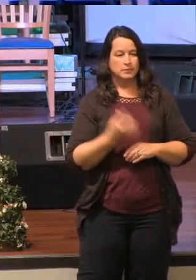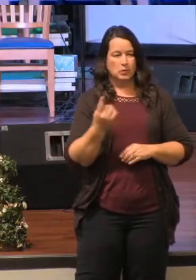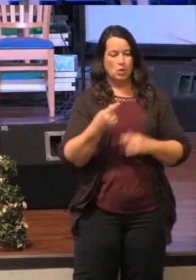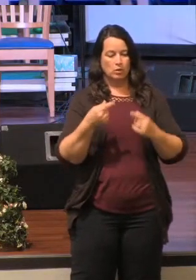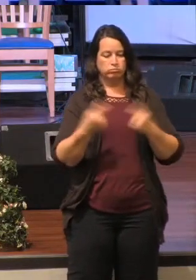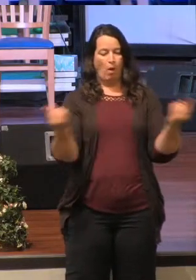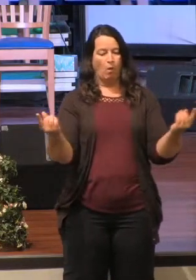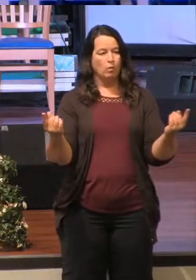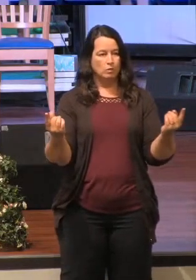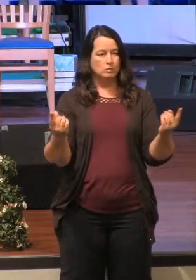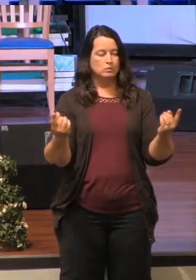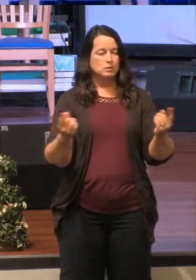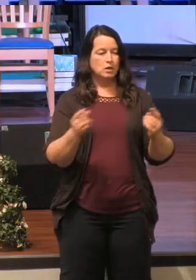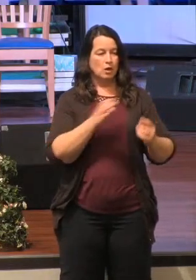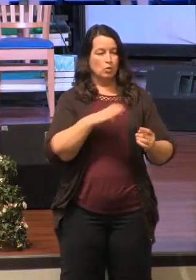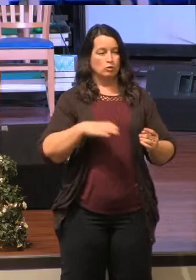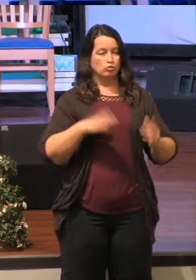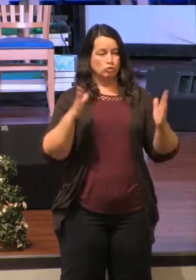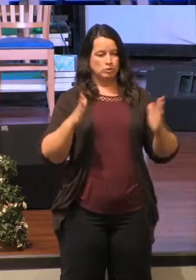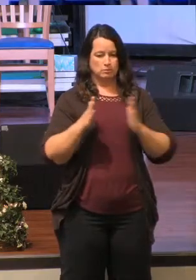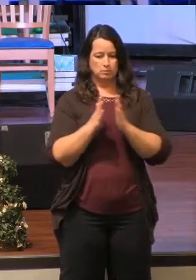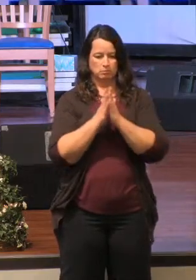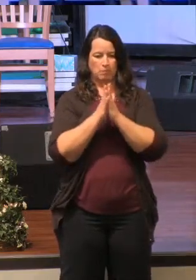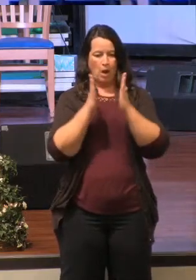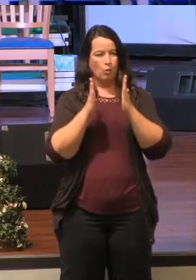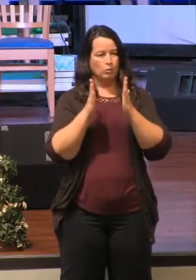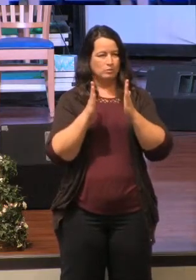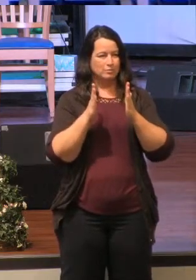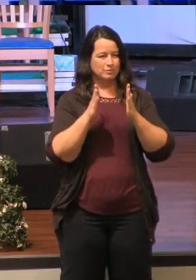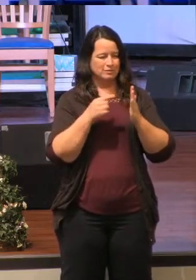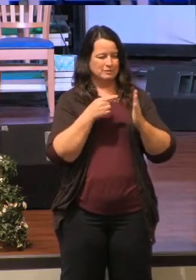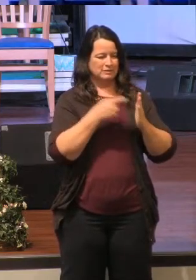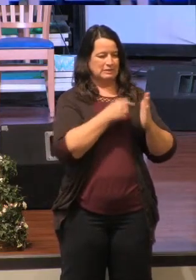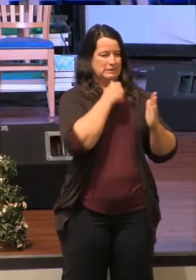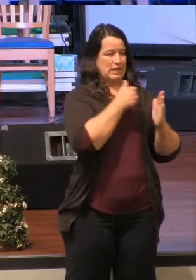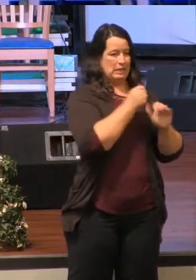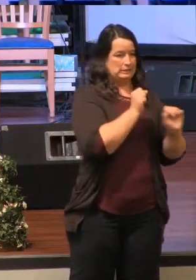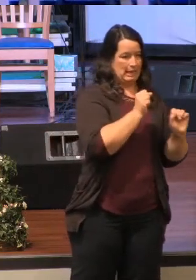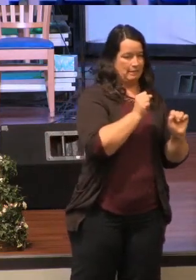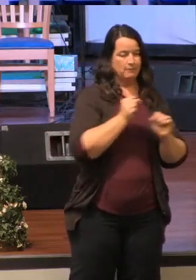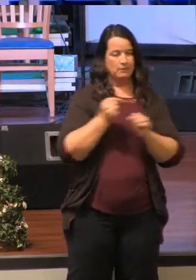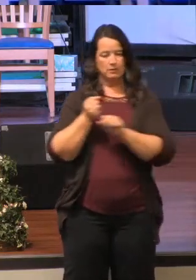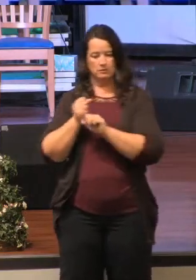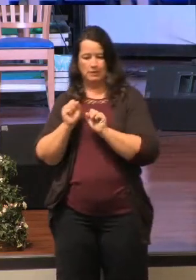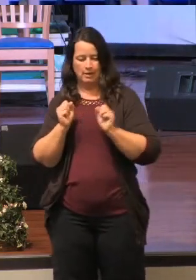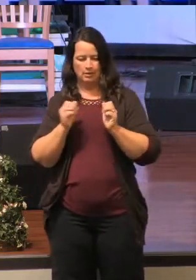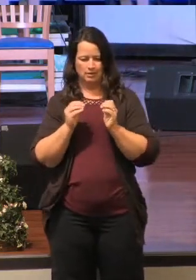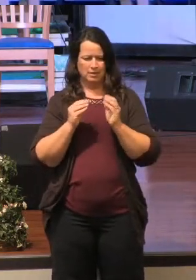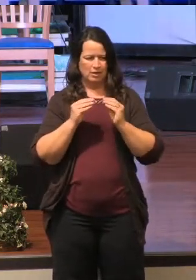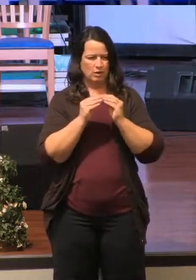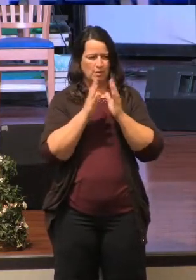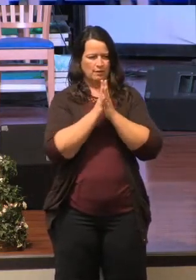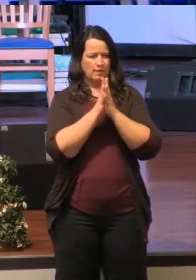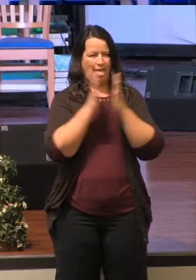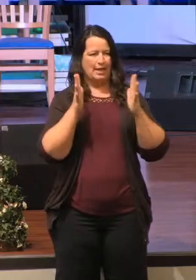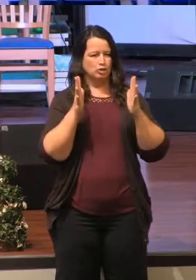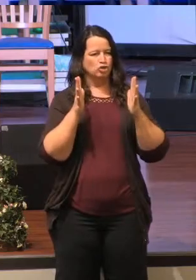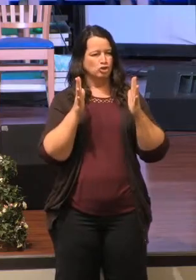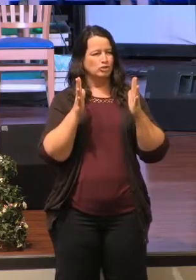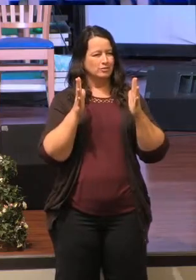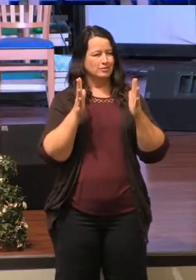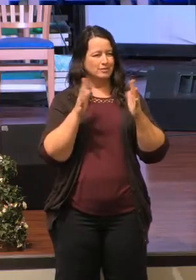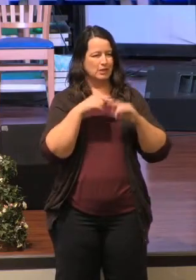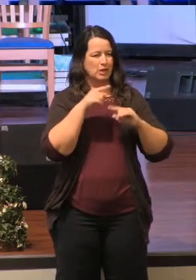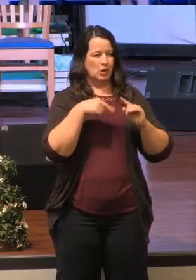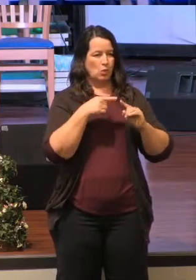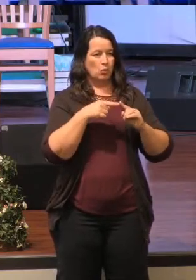the Christian and the non-Christian. Now, the Bible says that, you know, when a man's ways please the Lord, when a